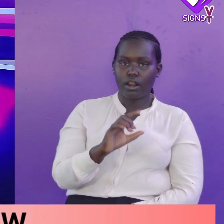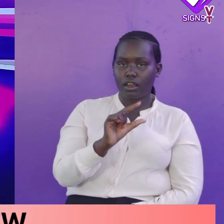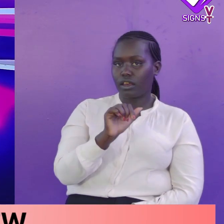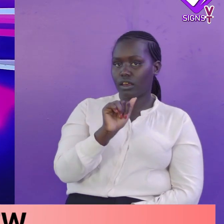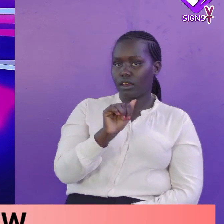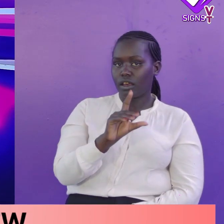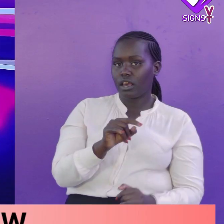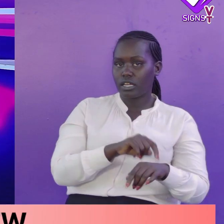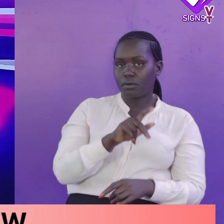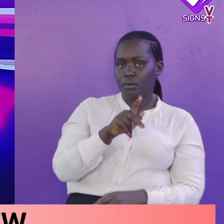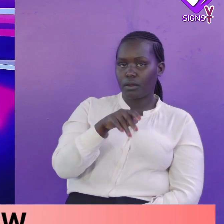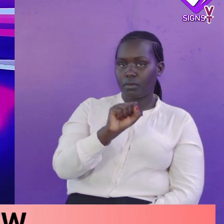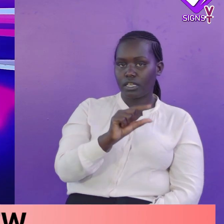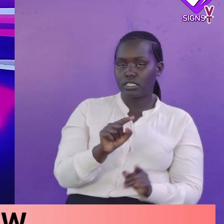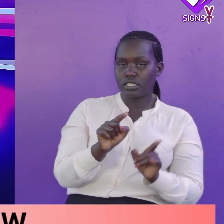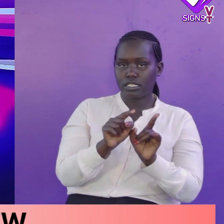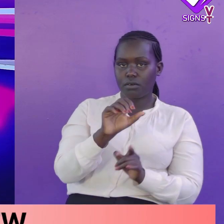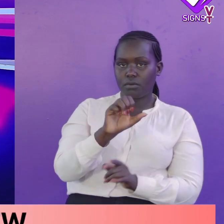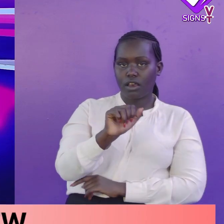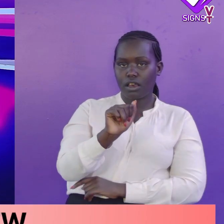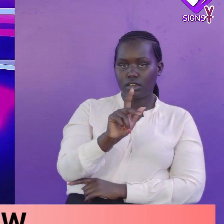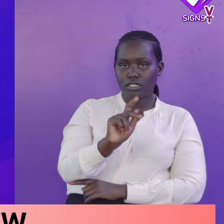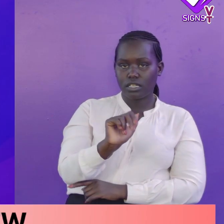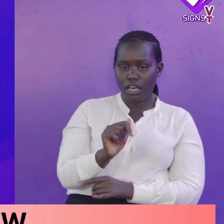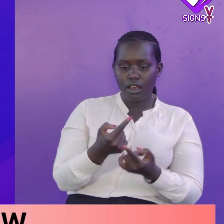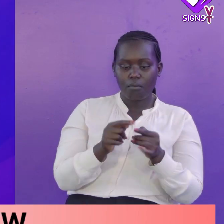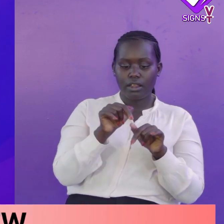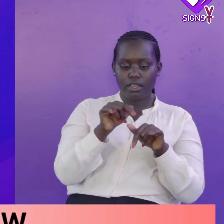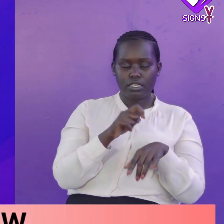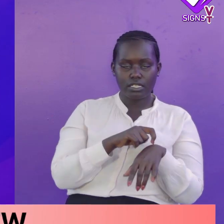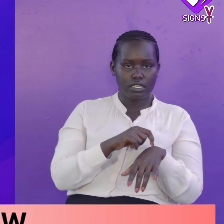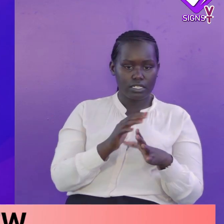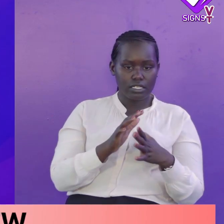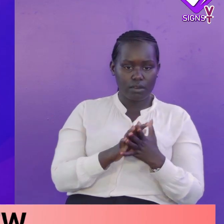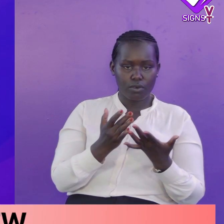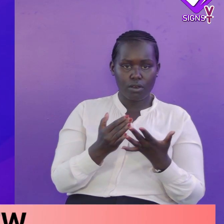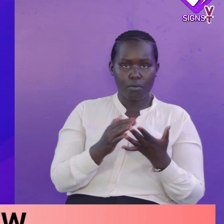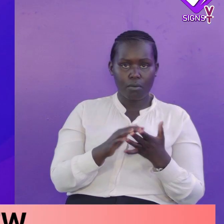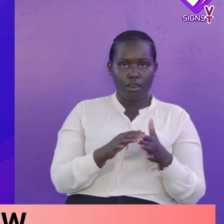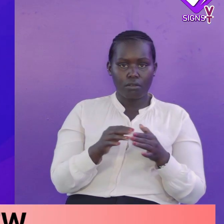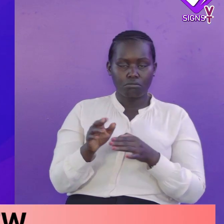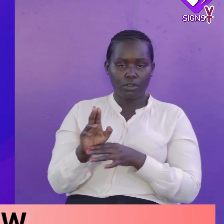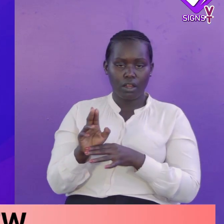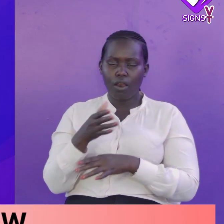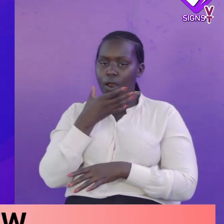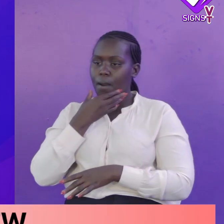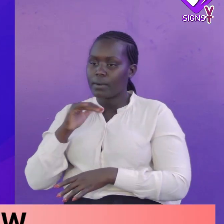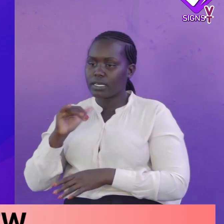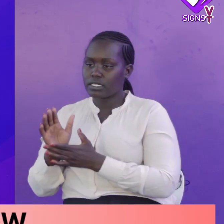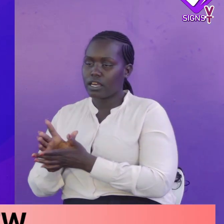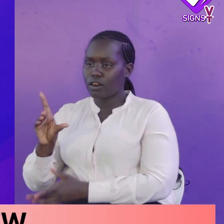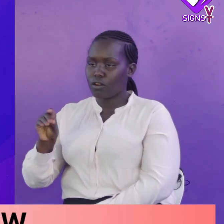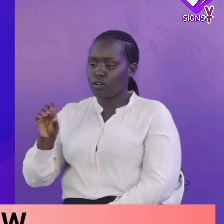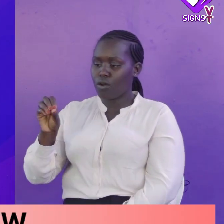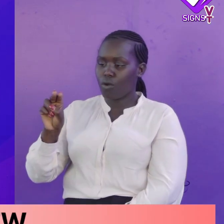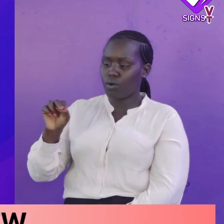Okay. Na ya Saka pia. But this time we will be revenging on Man City and Donnarumma.